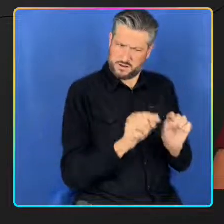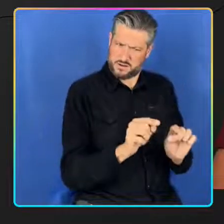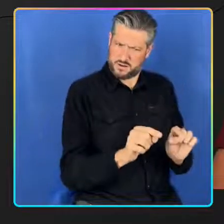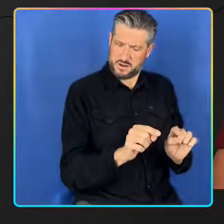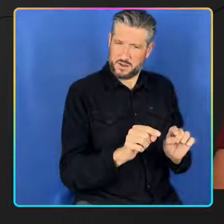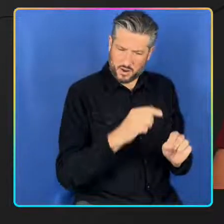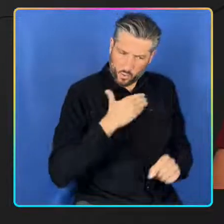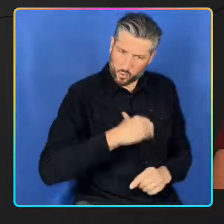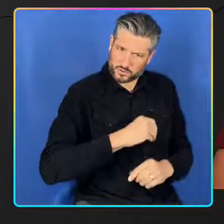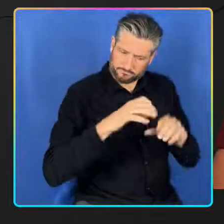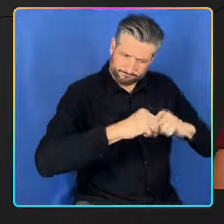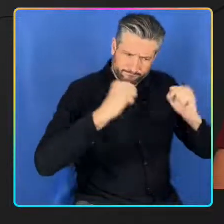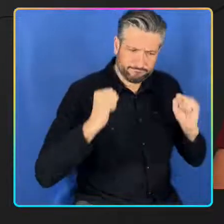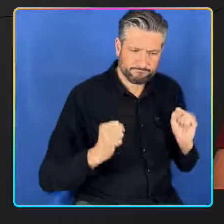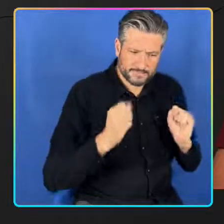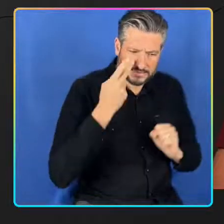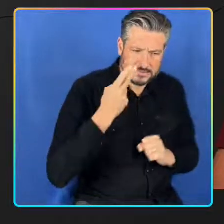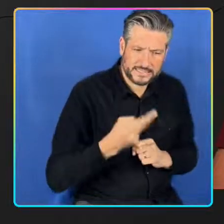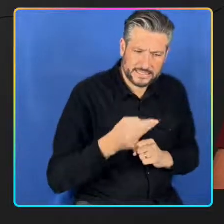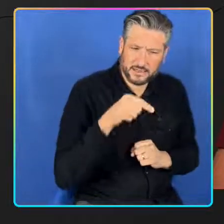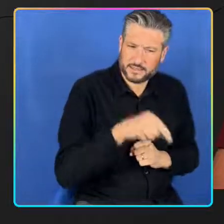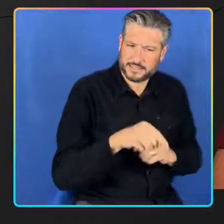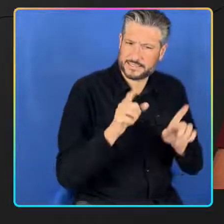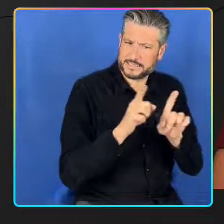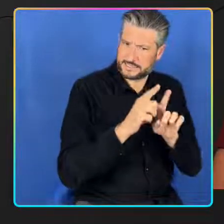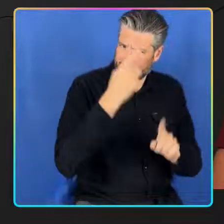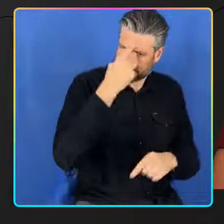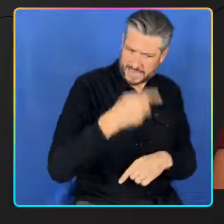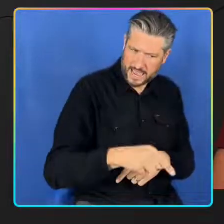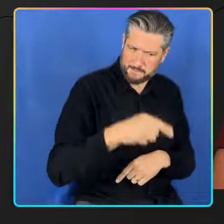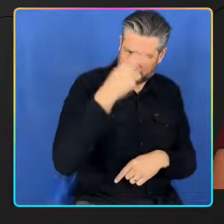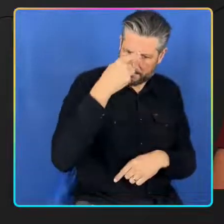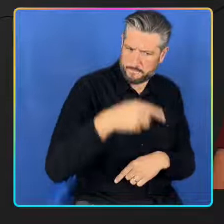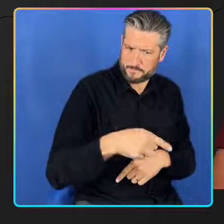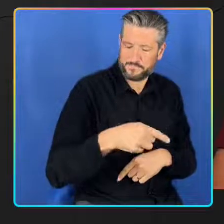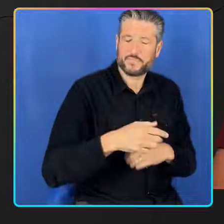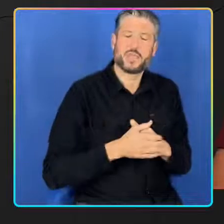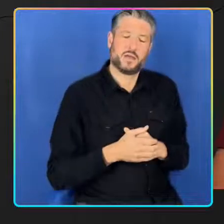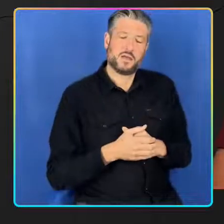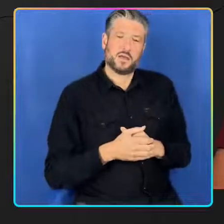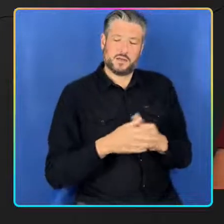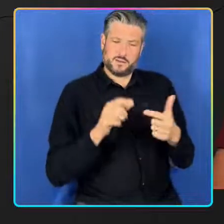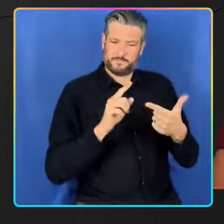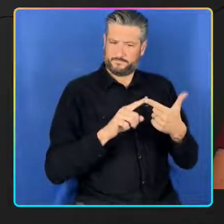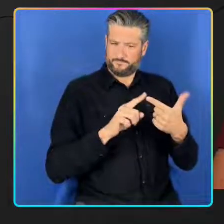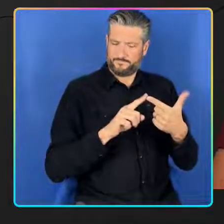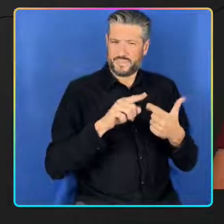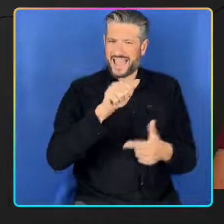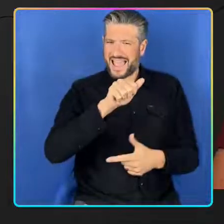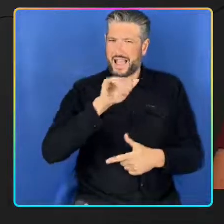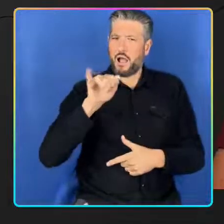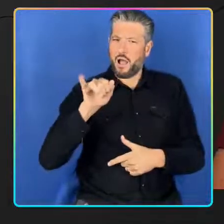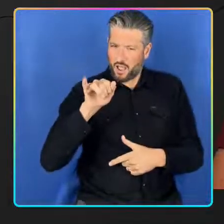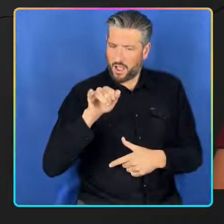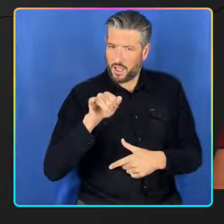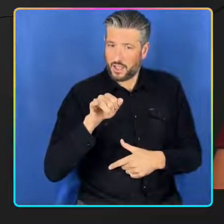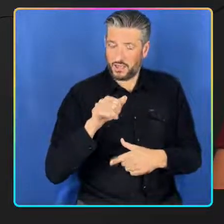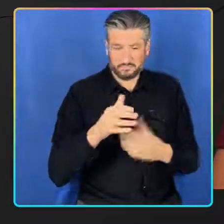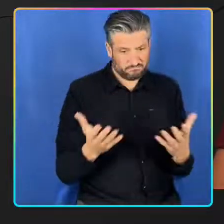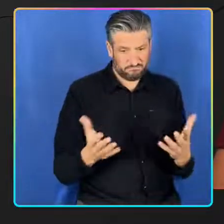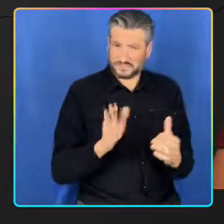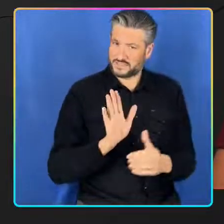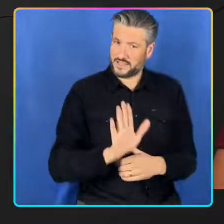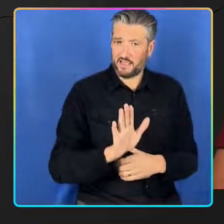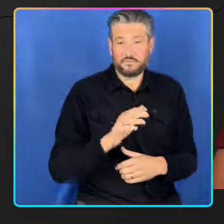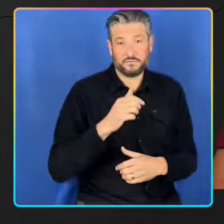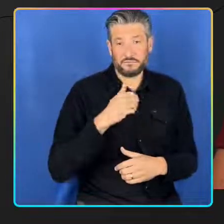thing is that AI is essentially like I think the best analogy is it's like a really dumb intern. So it's really good at doing kind of a very narrow